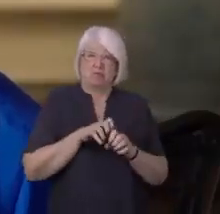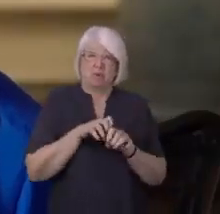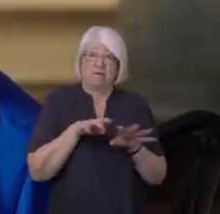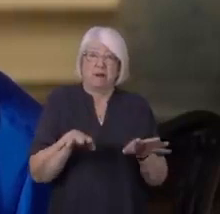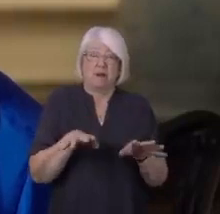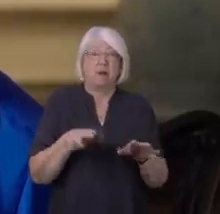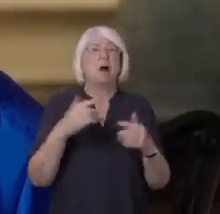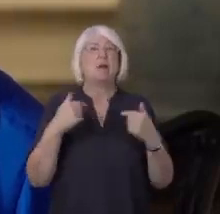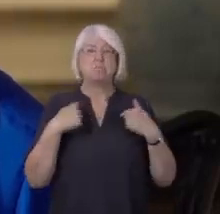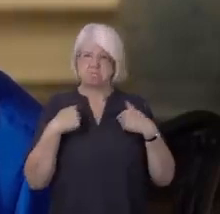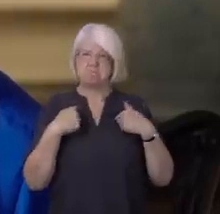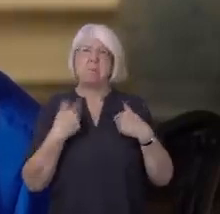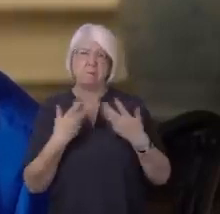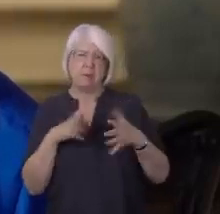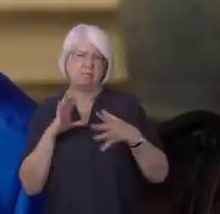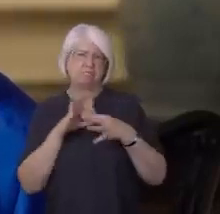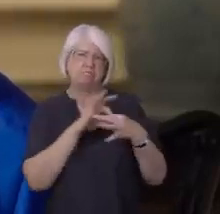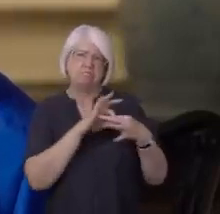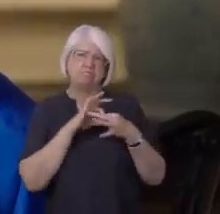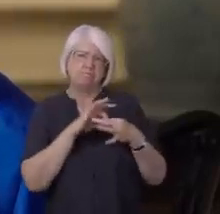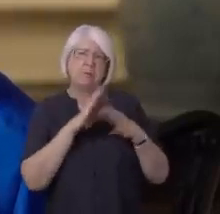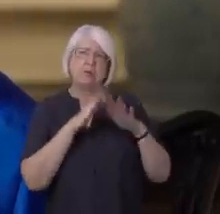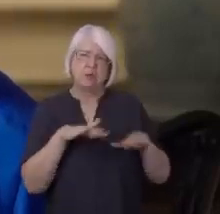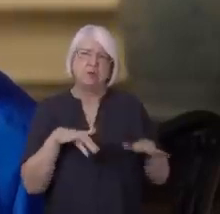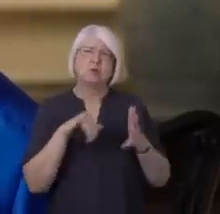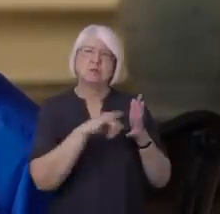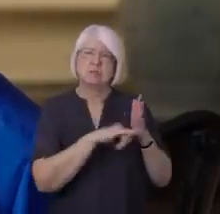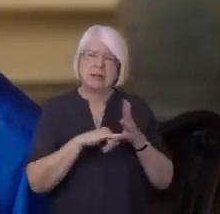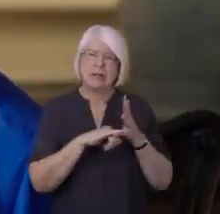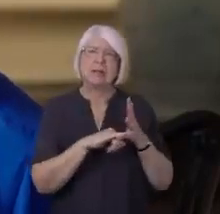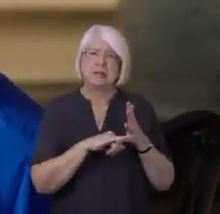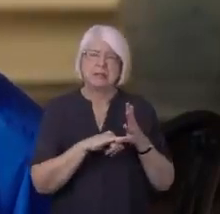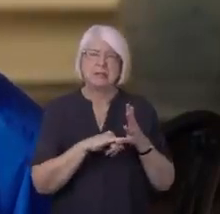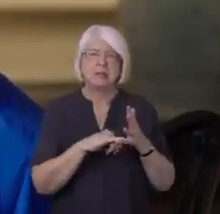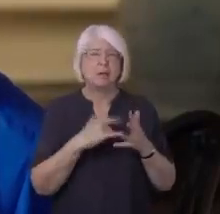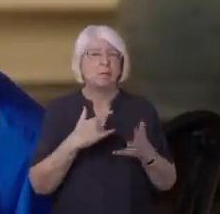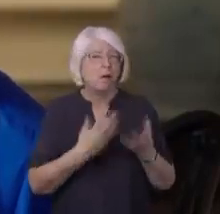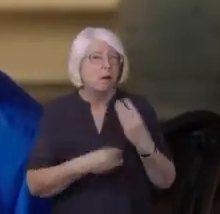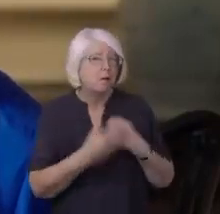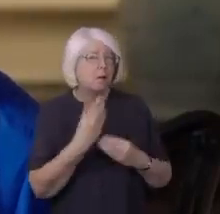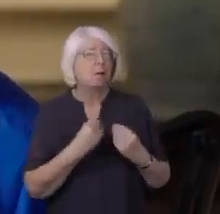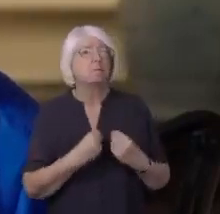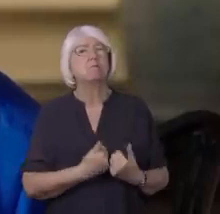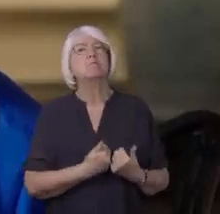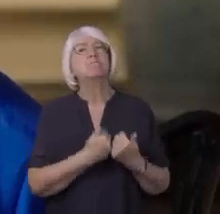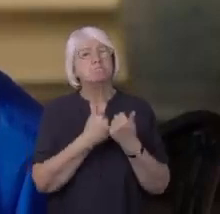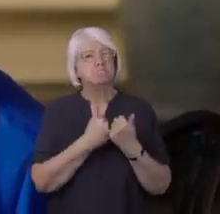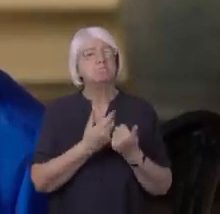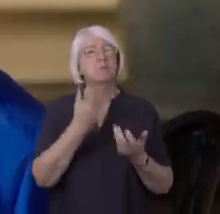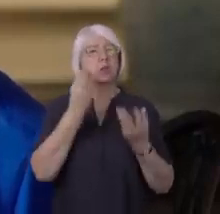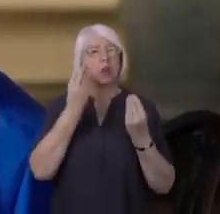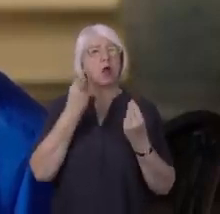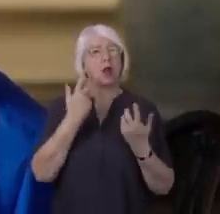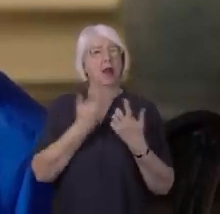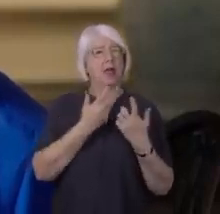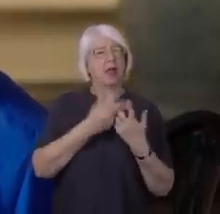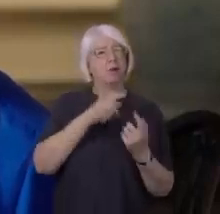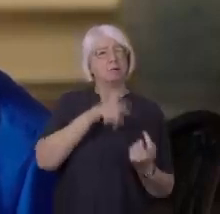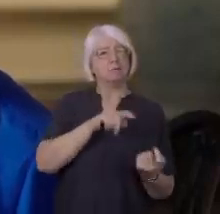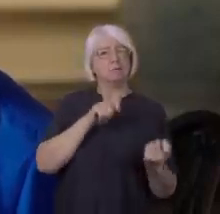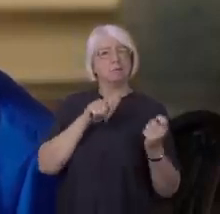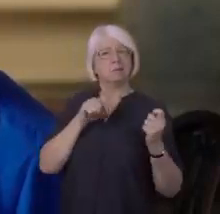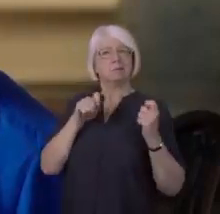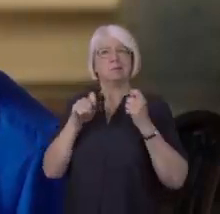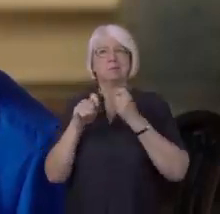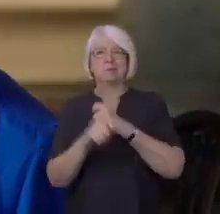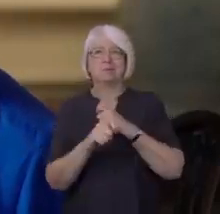been keeping in touch with the Children's Society and have been heartened to learn about how they have adapted